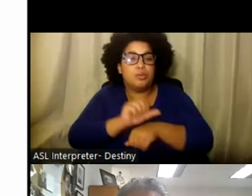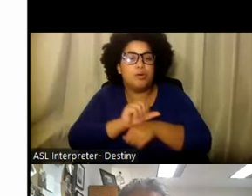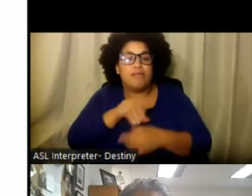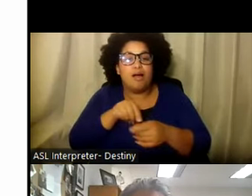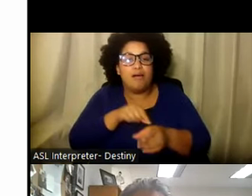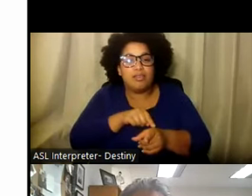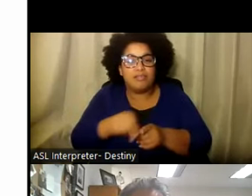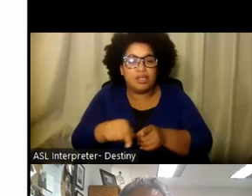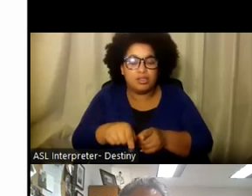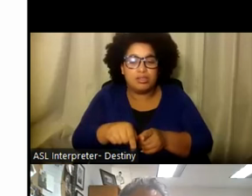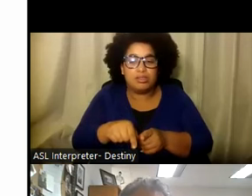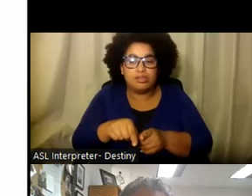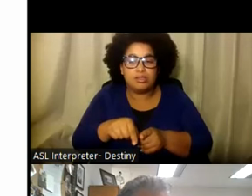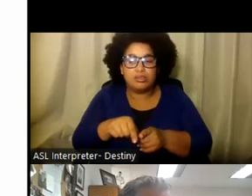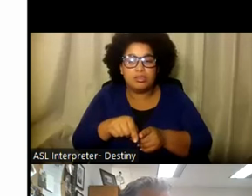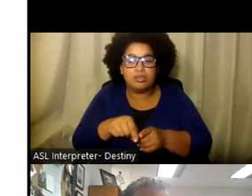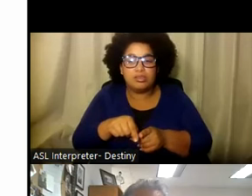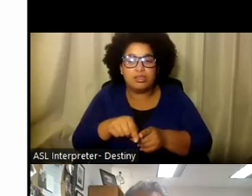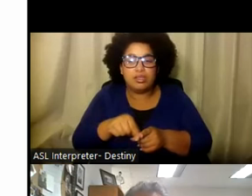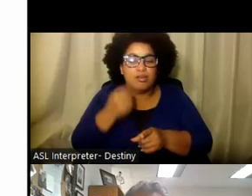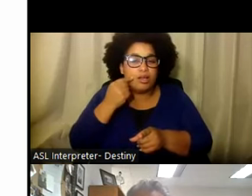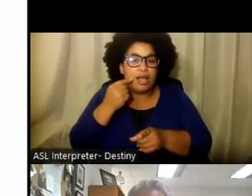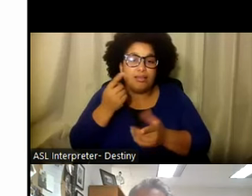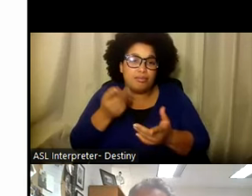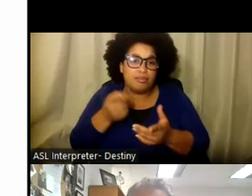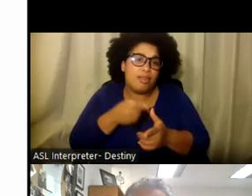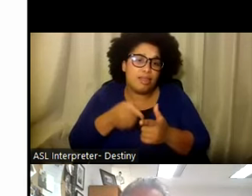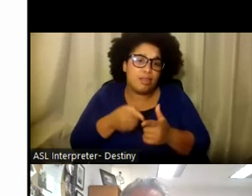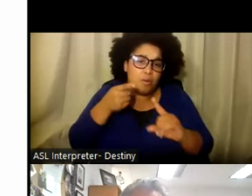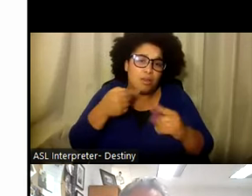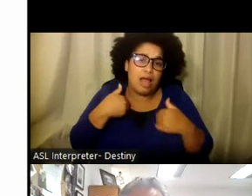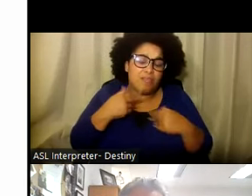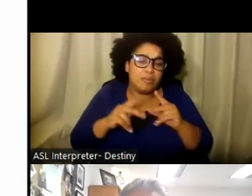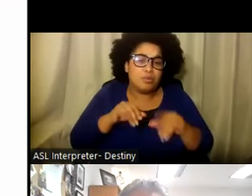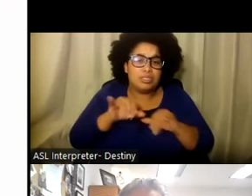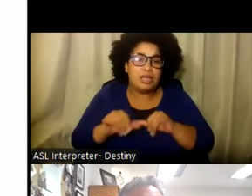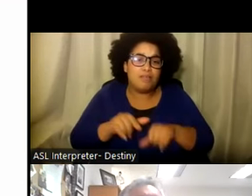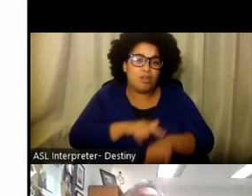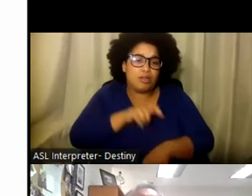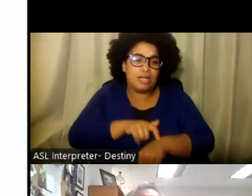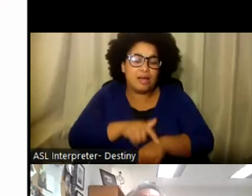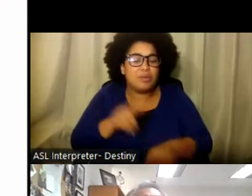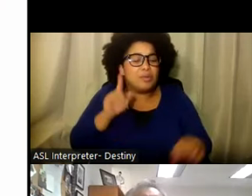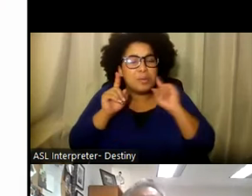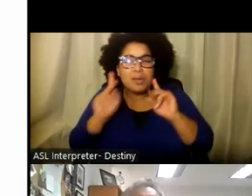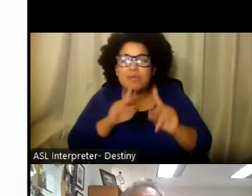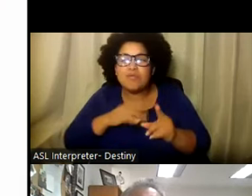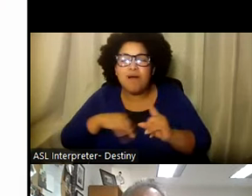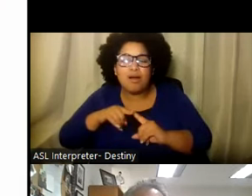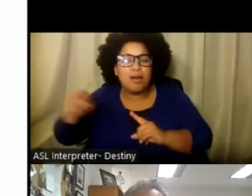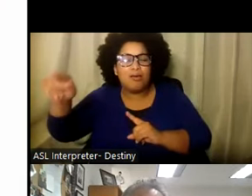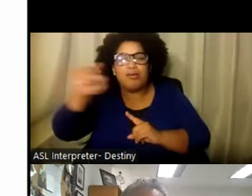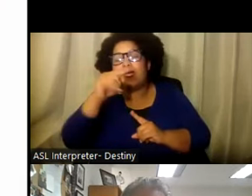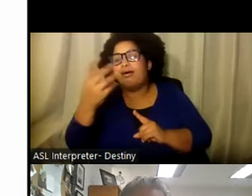and that we would then have people that stay for a long time. You may hear every now and then people talk about that